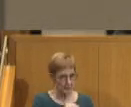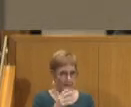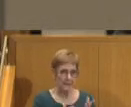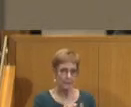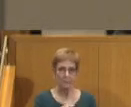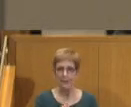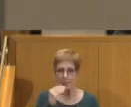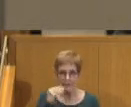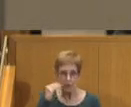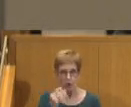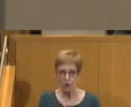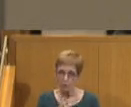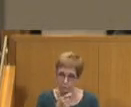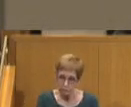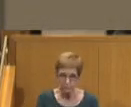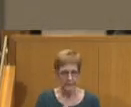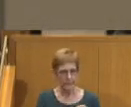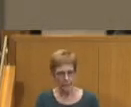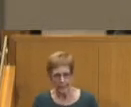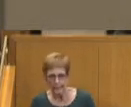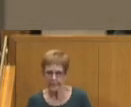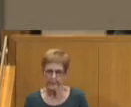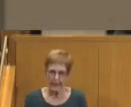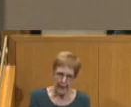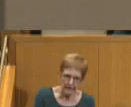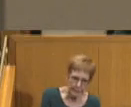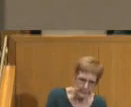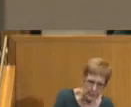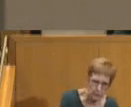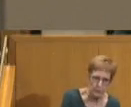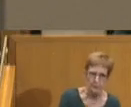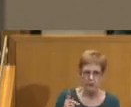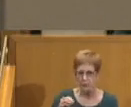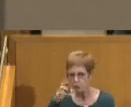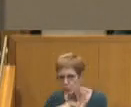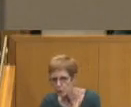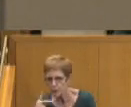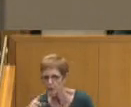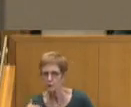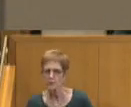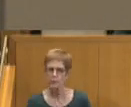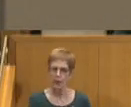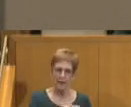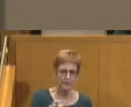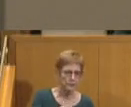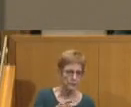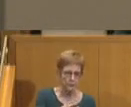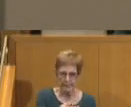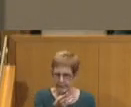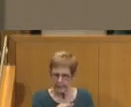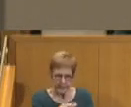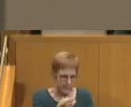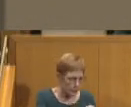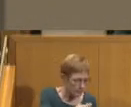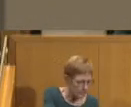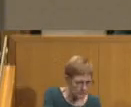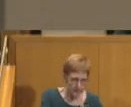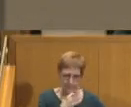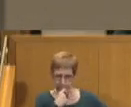water pipes when they break, collecting your garbage, protecting us from public safety and for